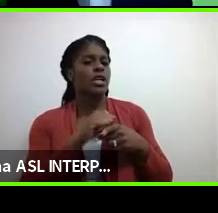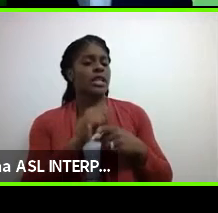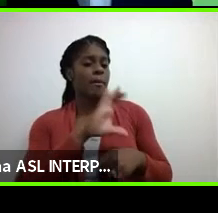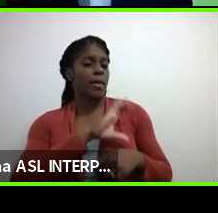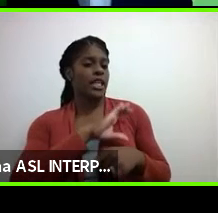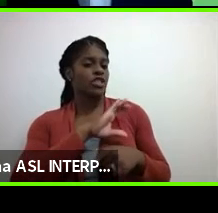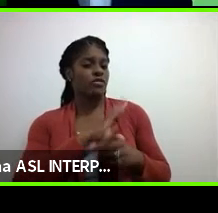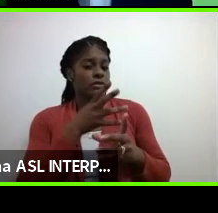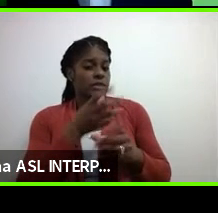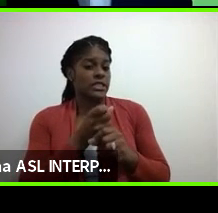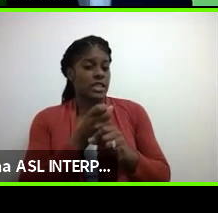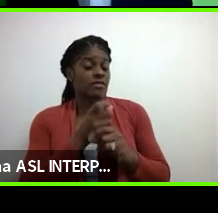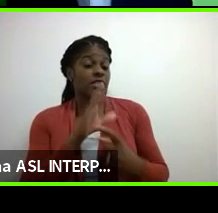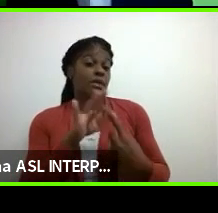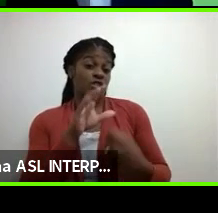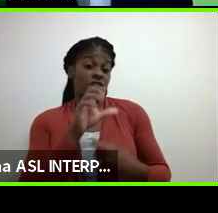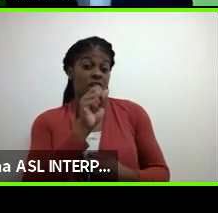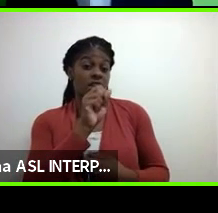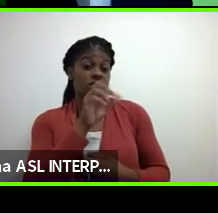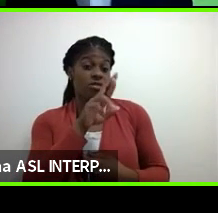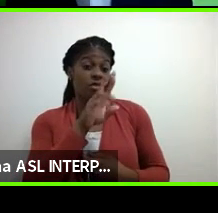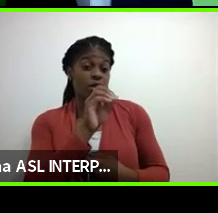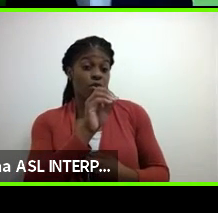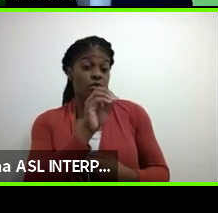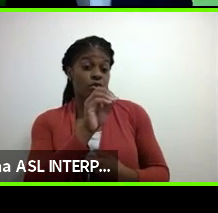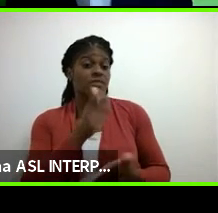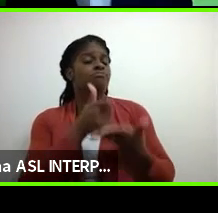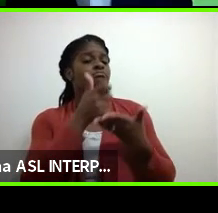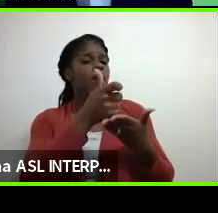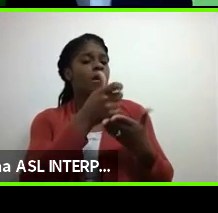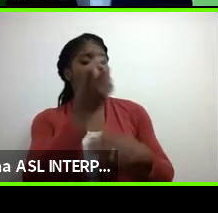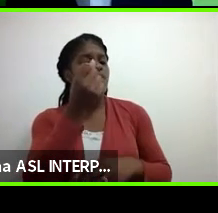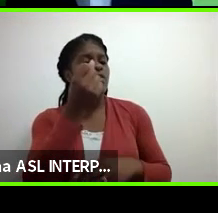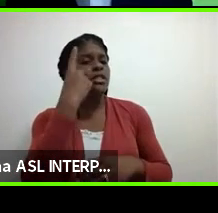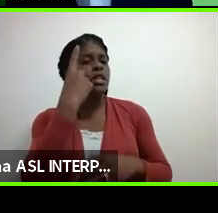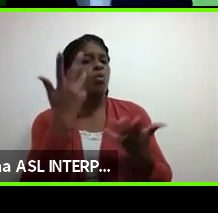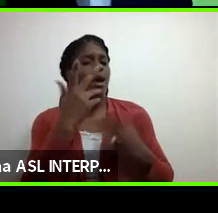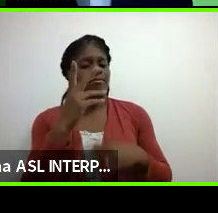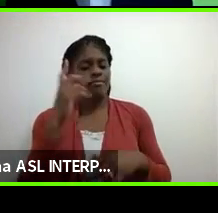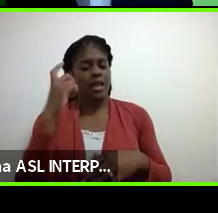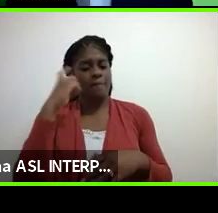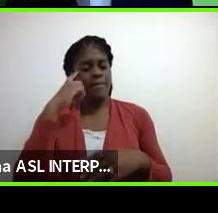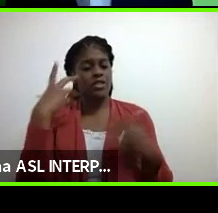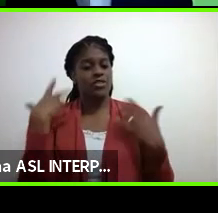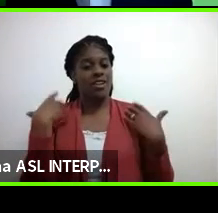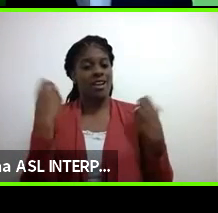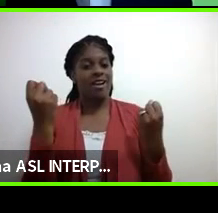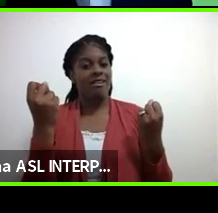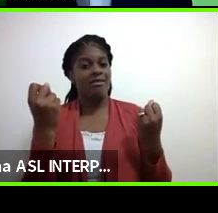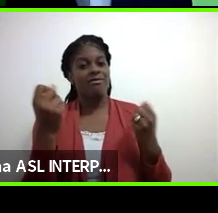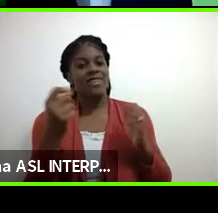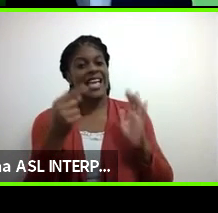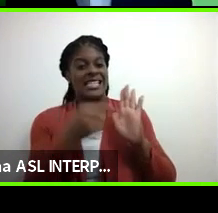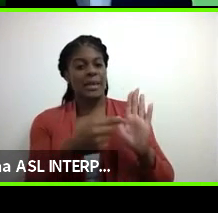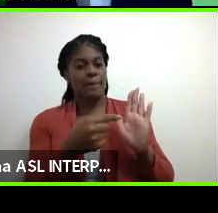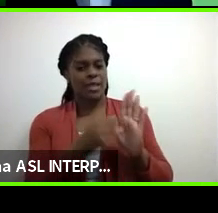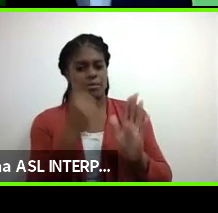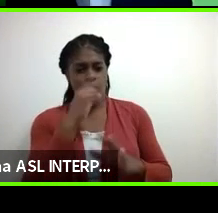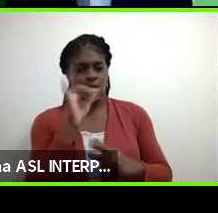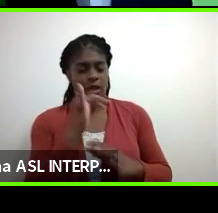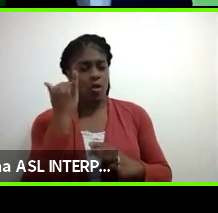even especially SROs, to help them understand what mental health symptoms look like when they respond to a